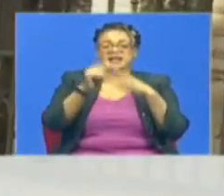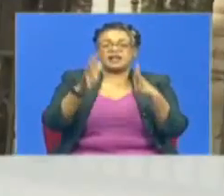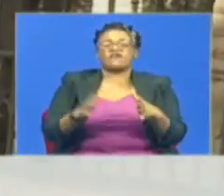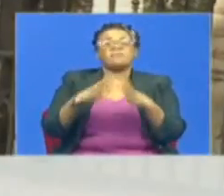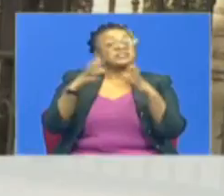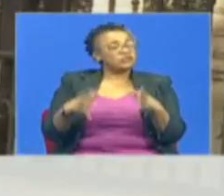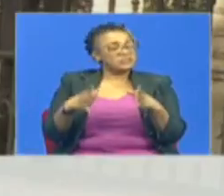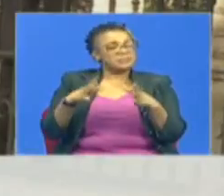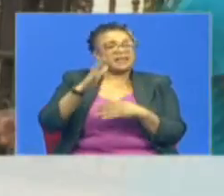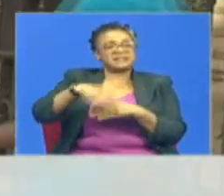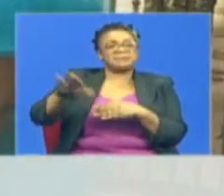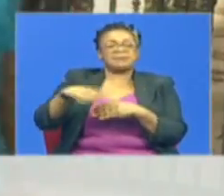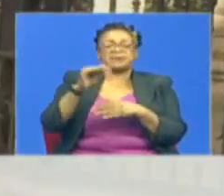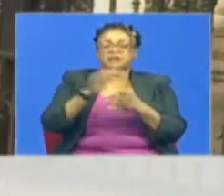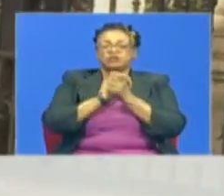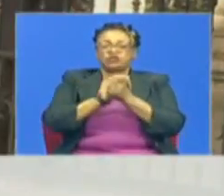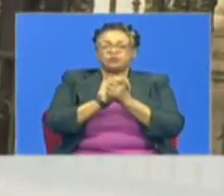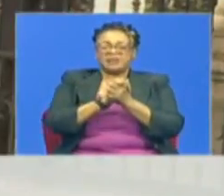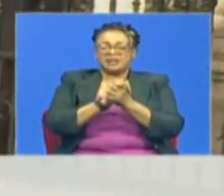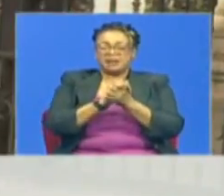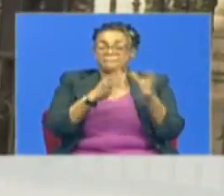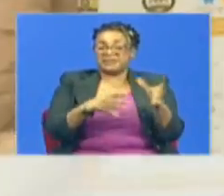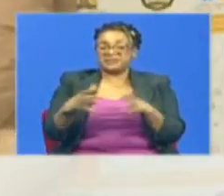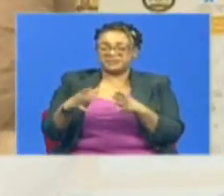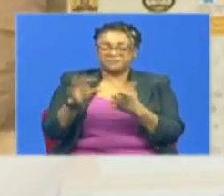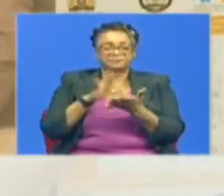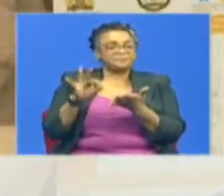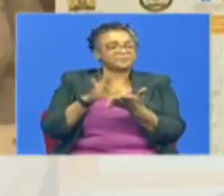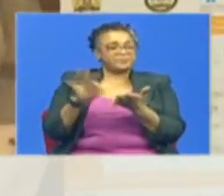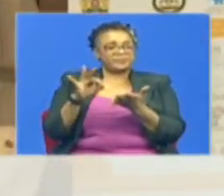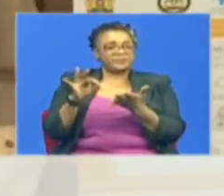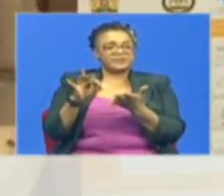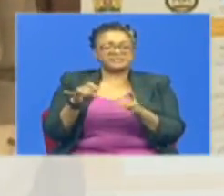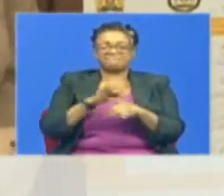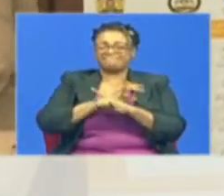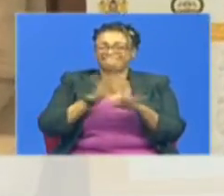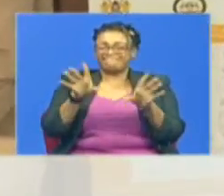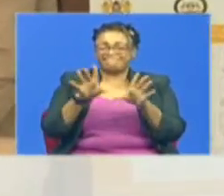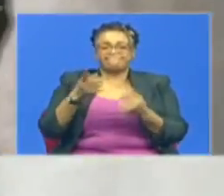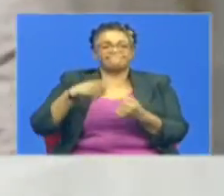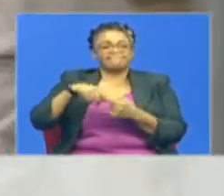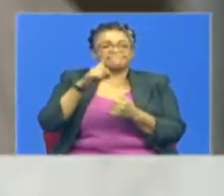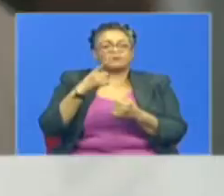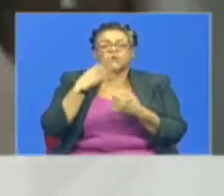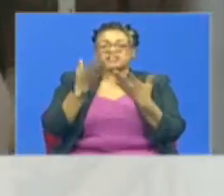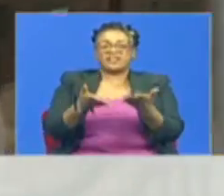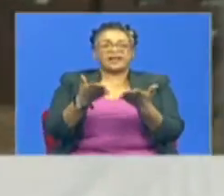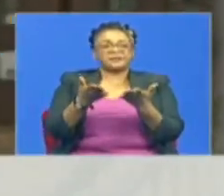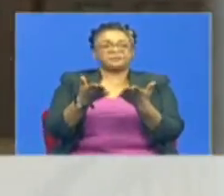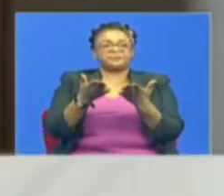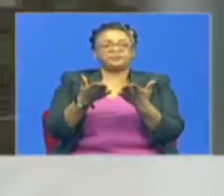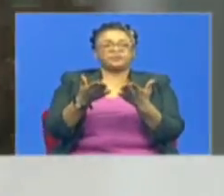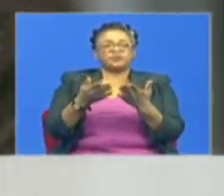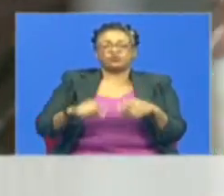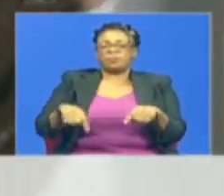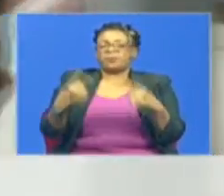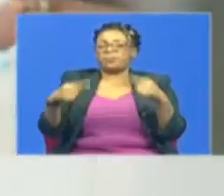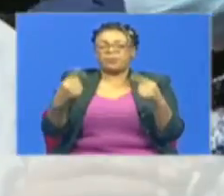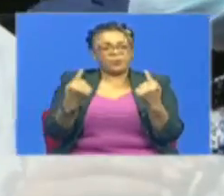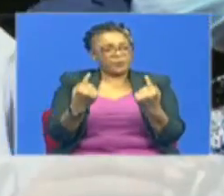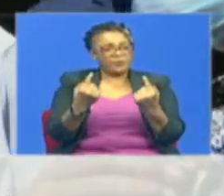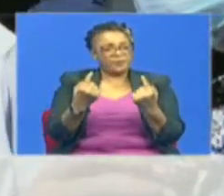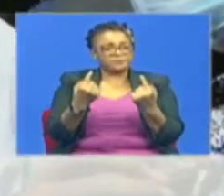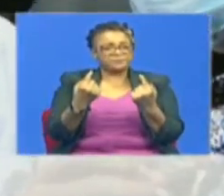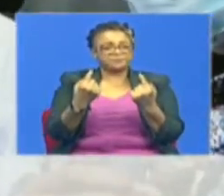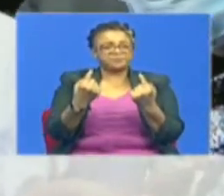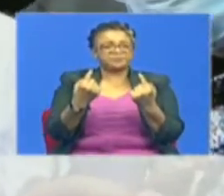by Jubilee Party Secretary General Raphael Tuju. He dismissed claims that he was there to throw the proceedings into disarray.